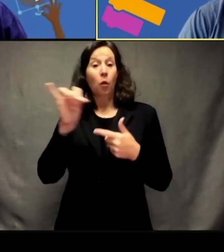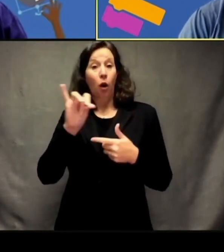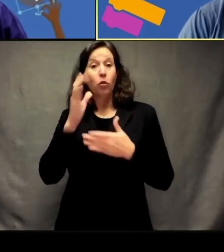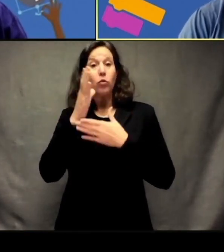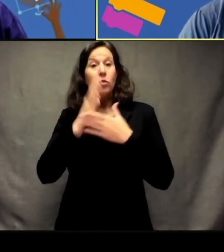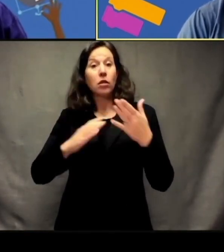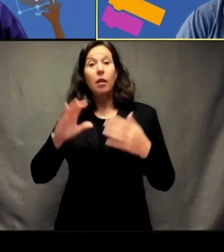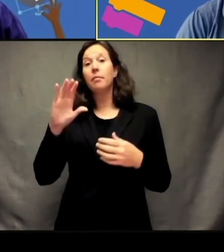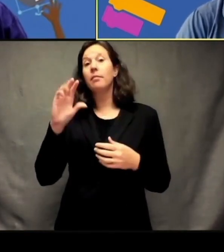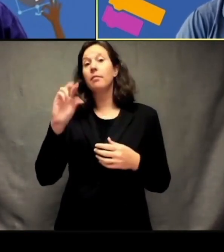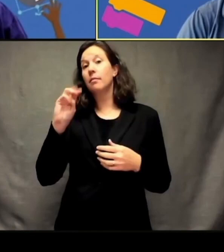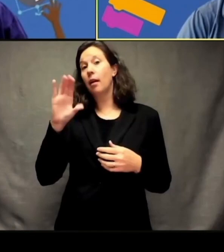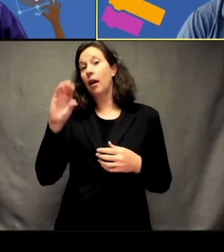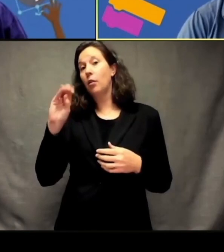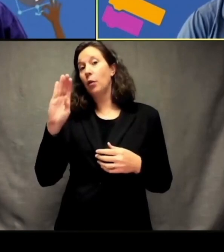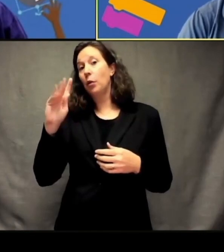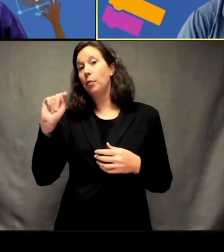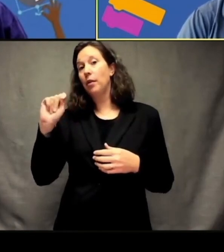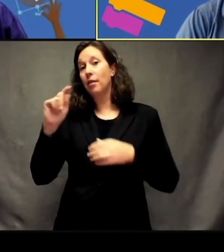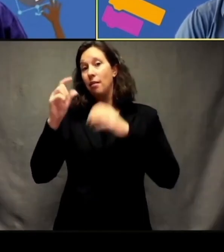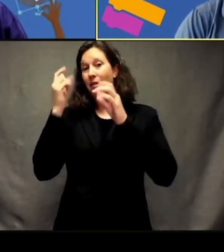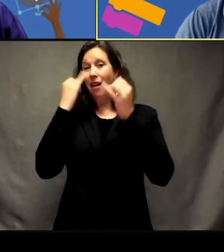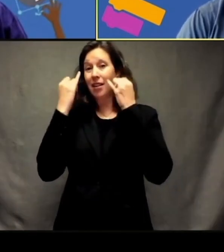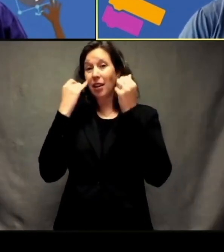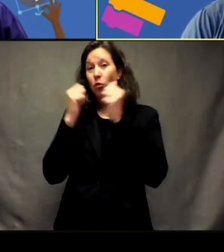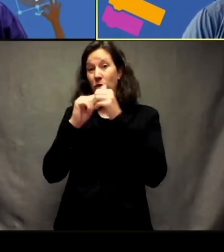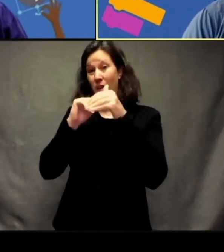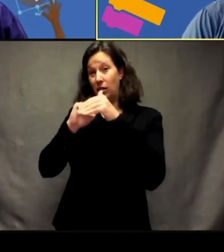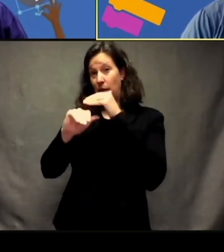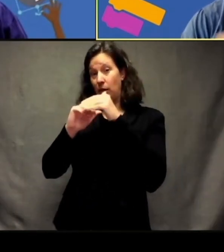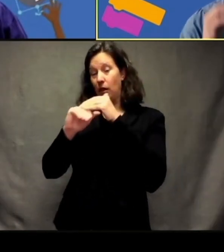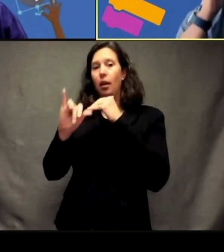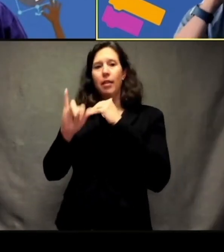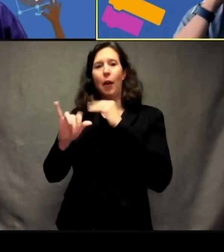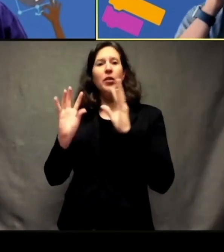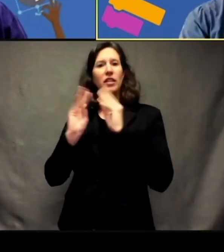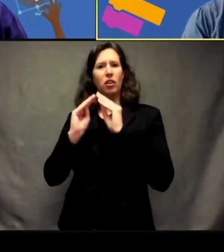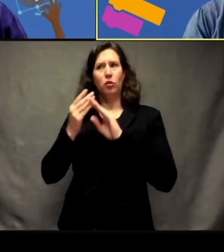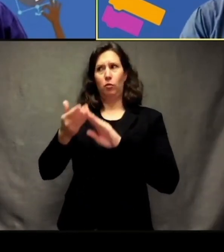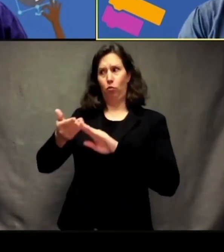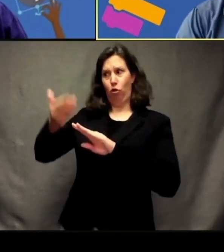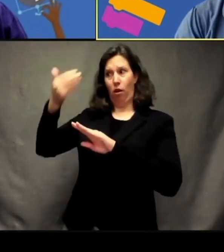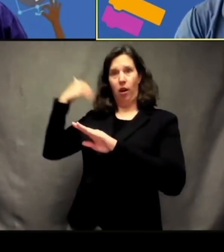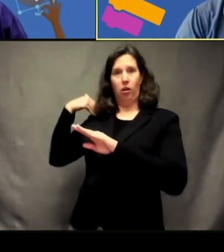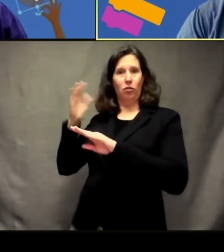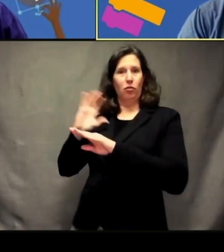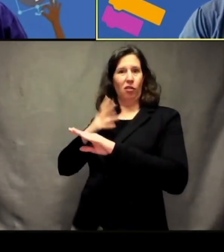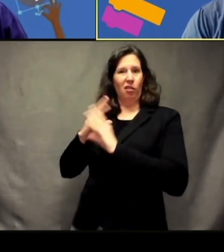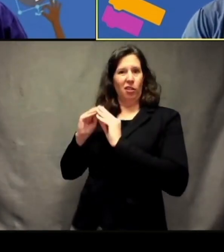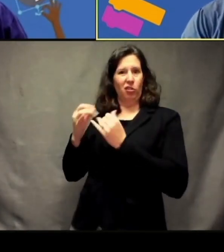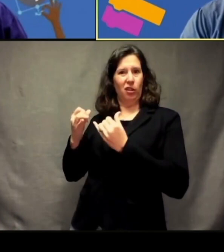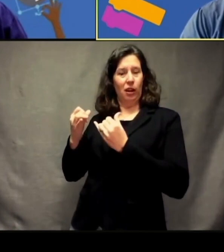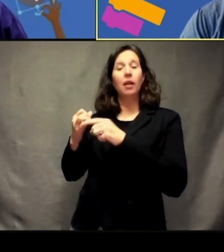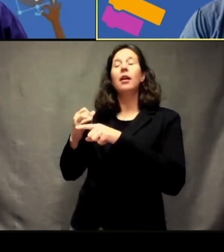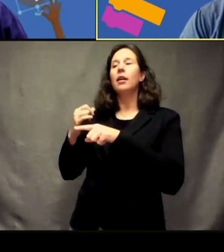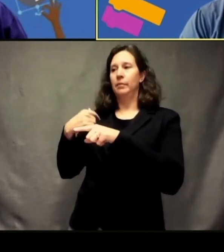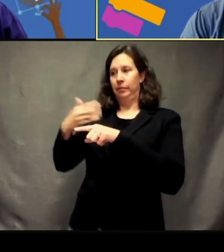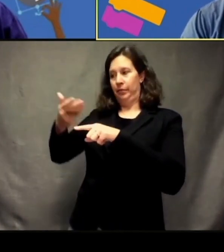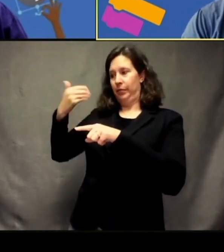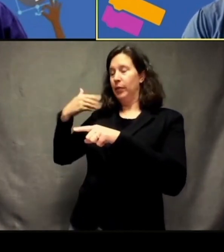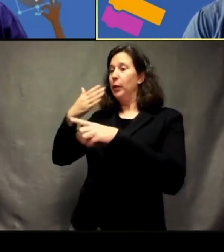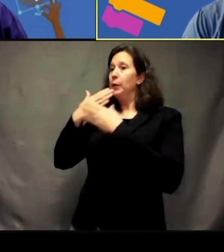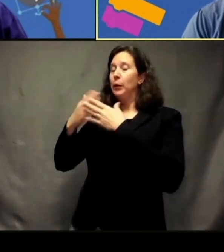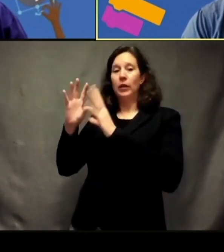Microbit ideas with accessibility. And I was actually in a session prior to this one where they gave us a really good session